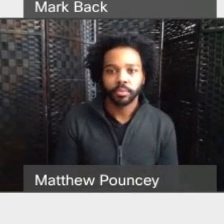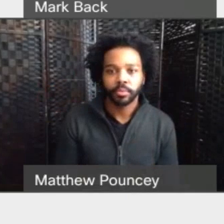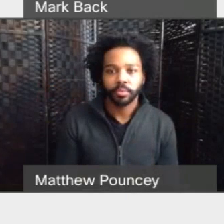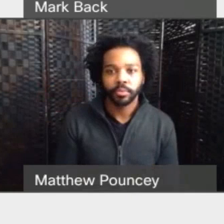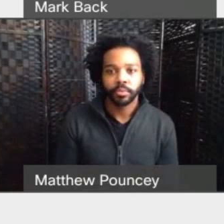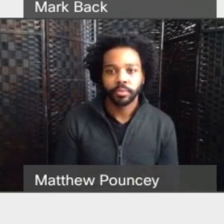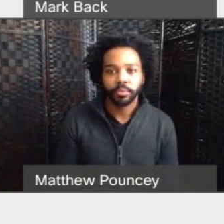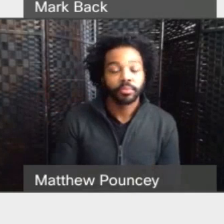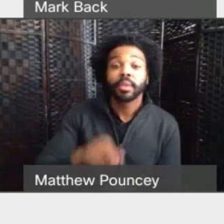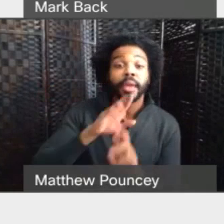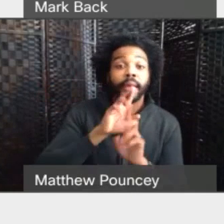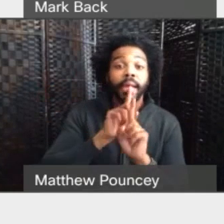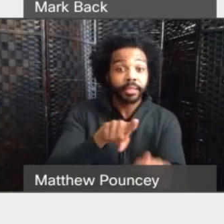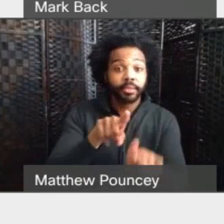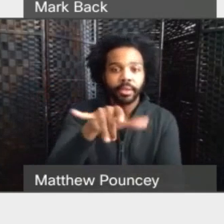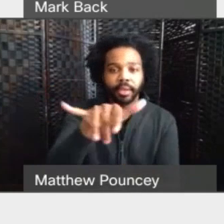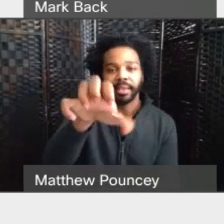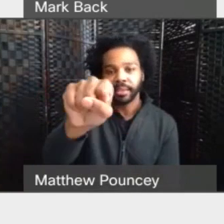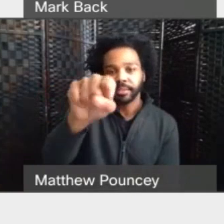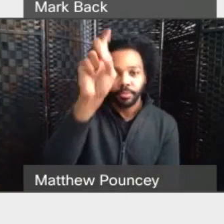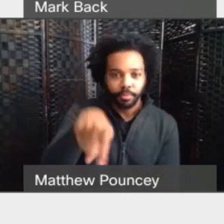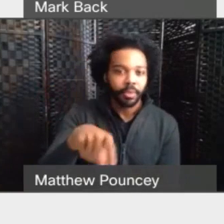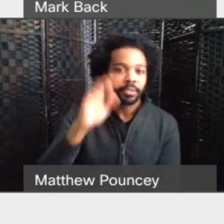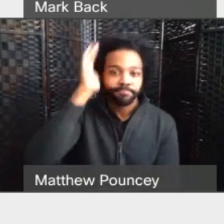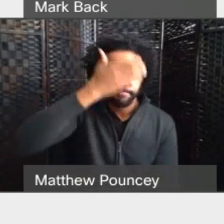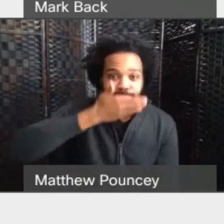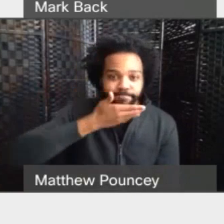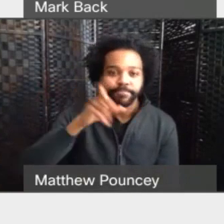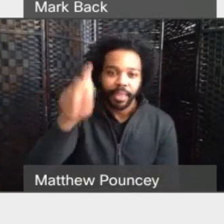the answer is yes. You have to wear it. Thank you.